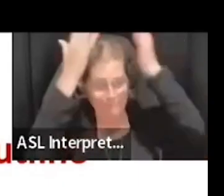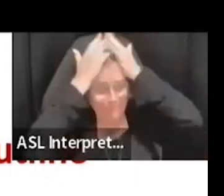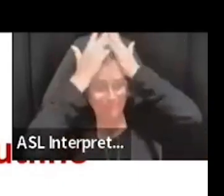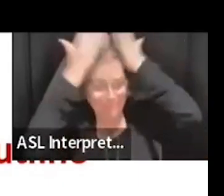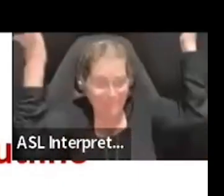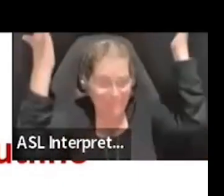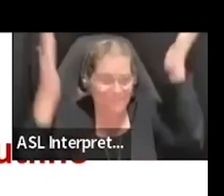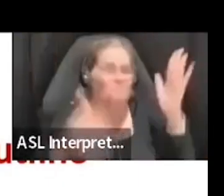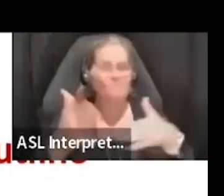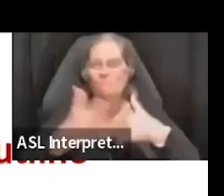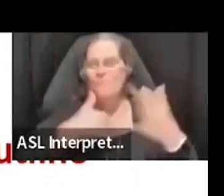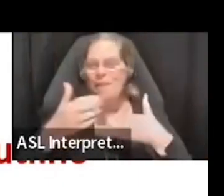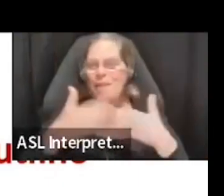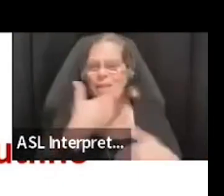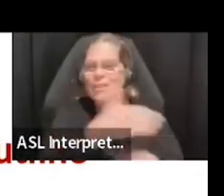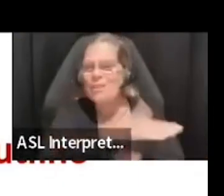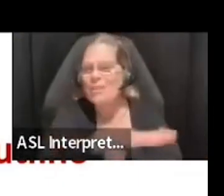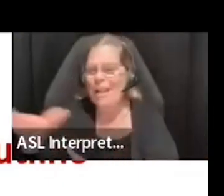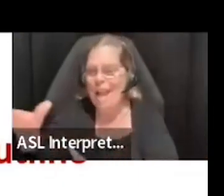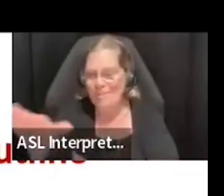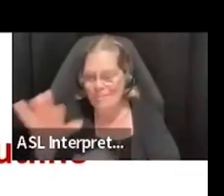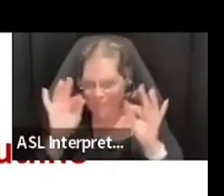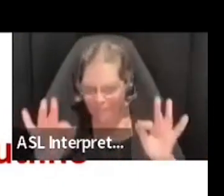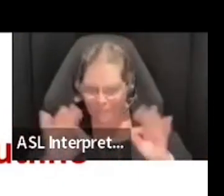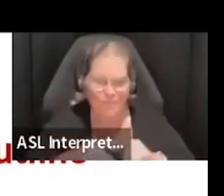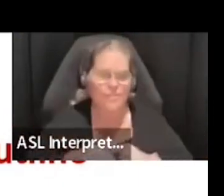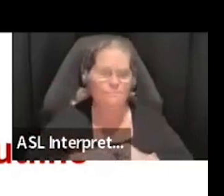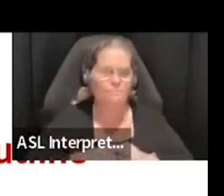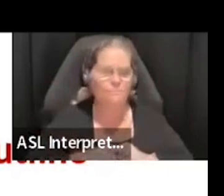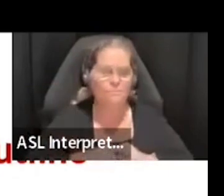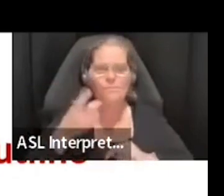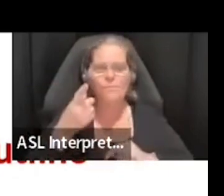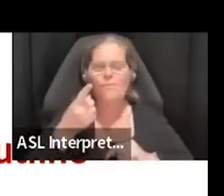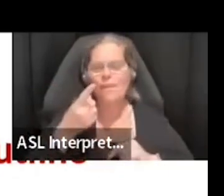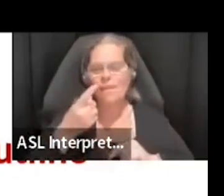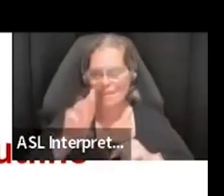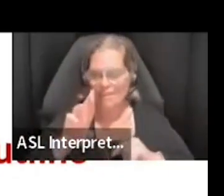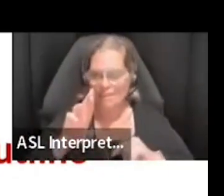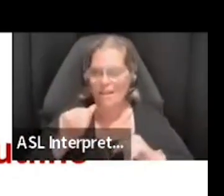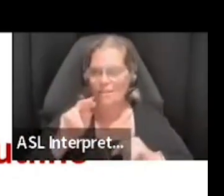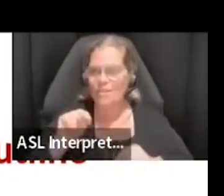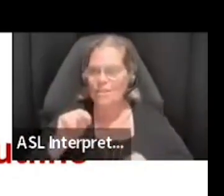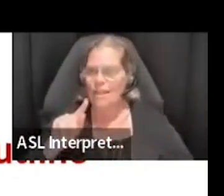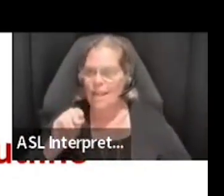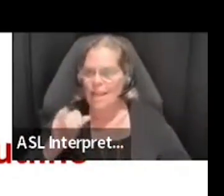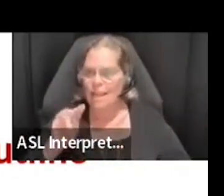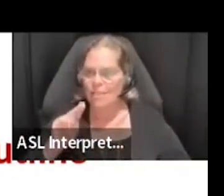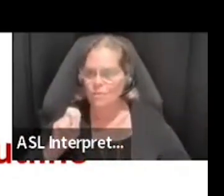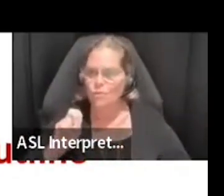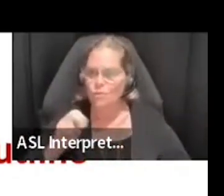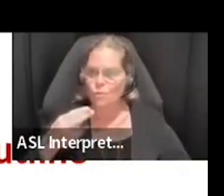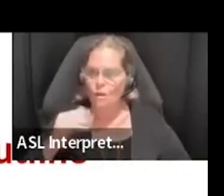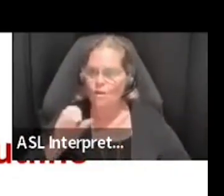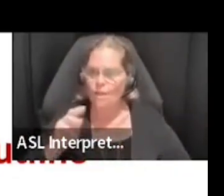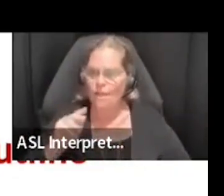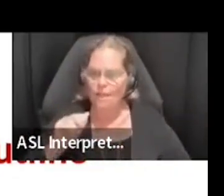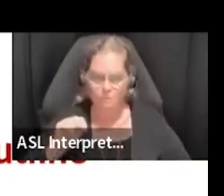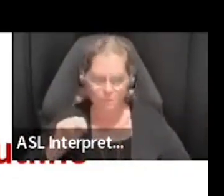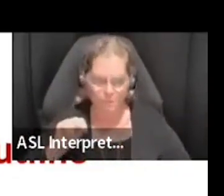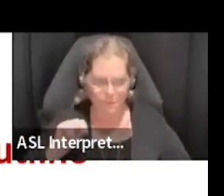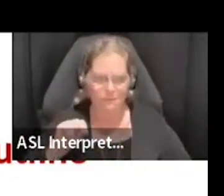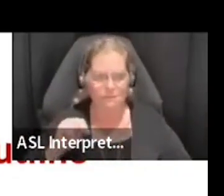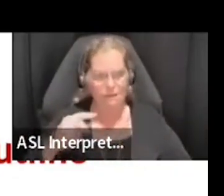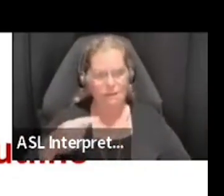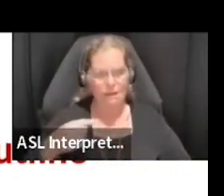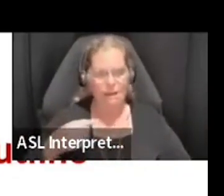Good afternoon, everyone, and thank you for joining. Dr. Antoine Hickman, I'm the Assistant State Superintendent. I've been able to attend the last